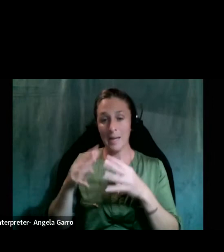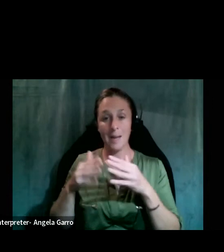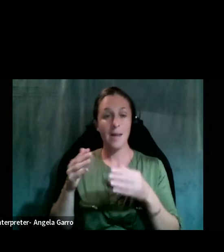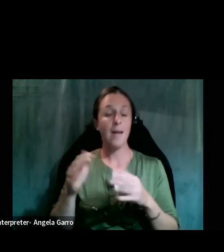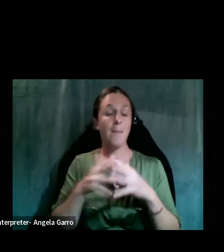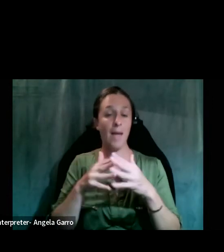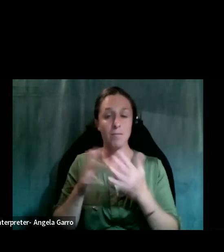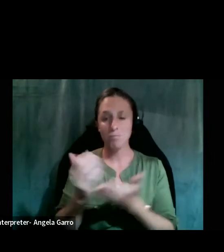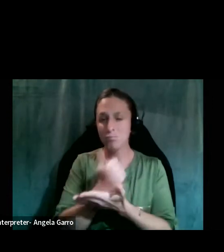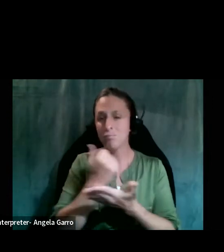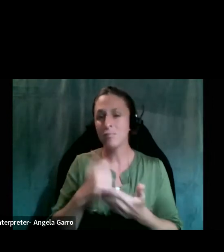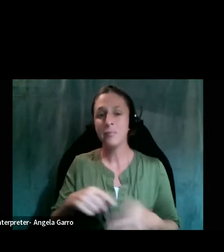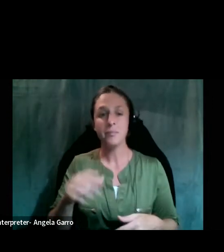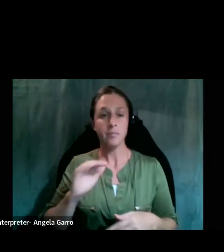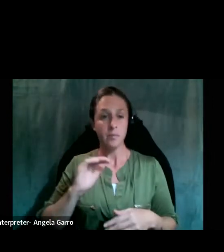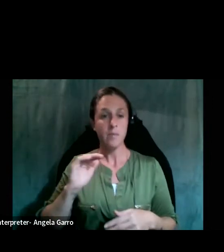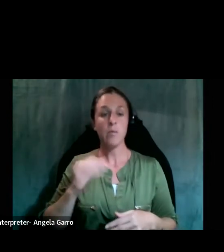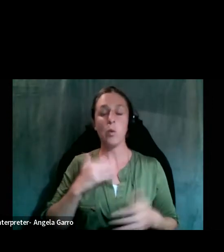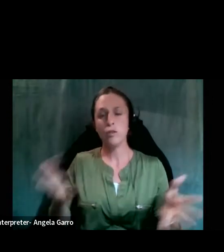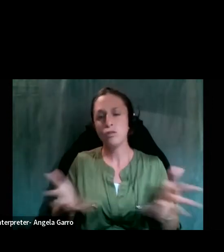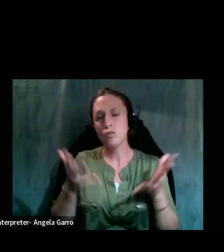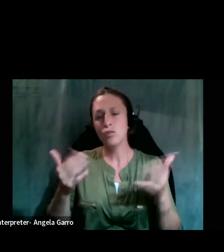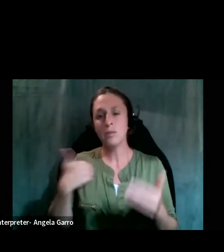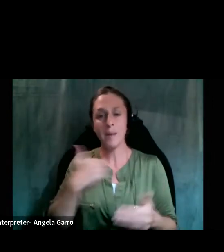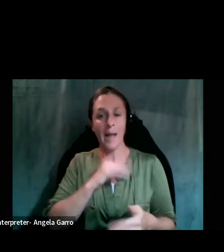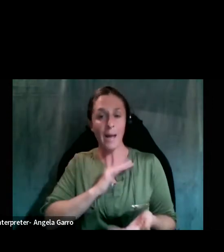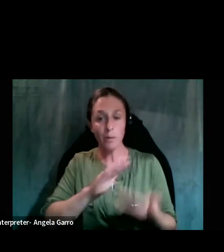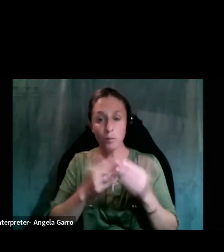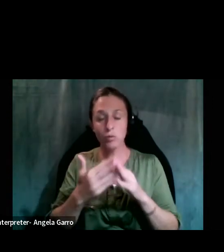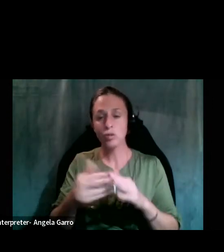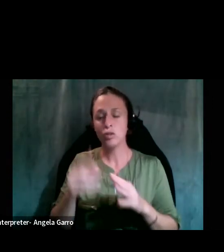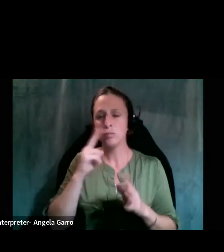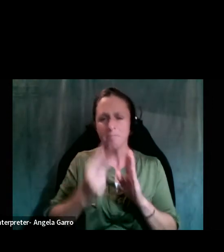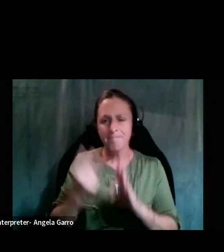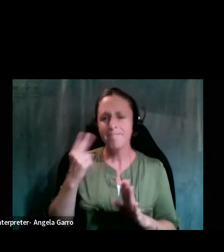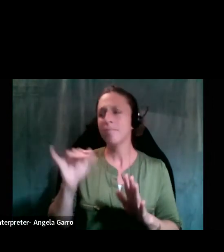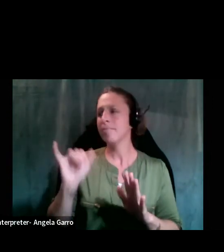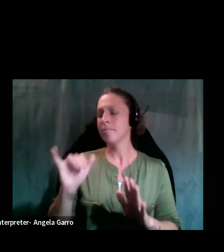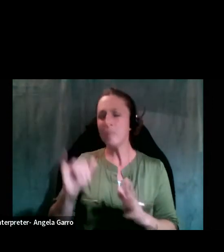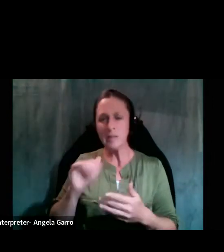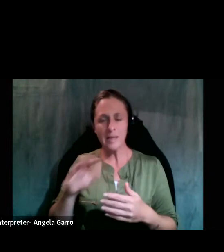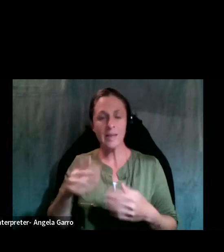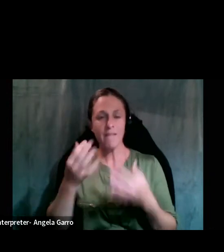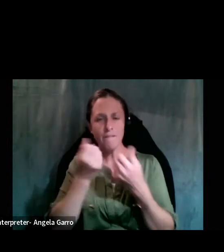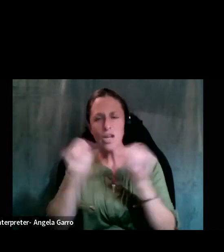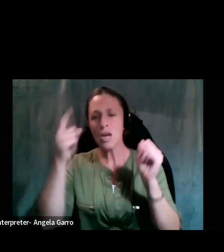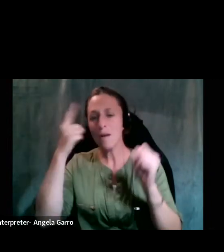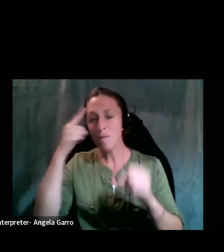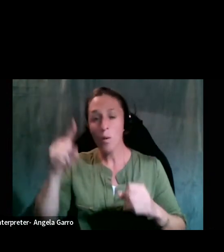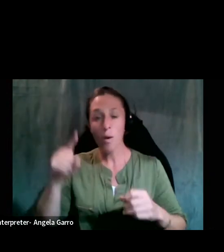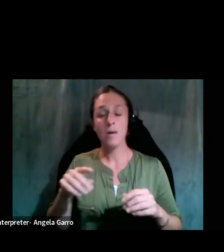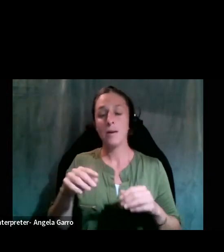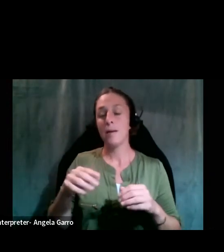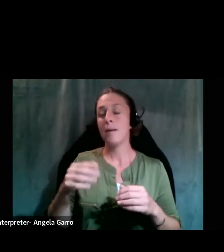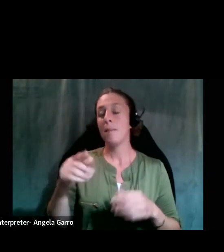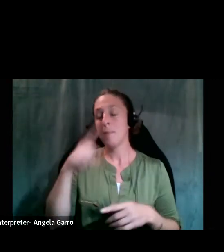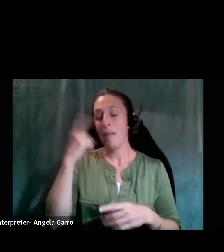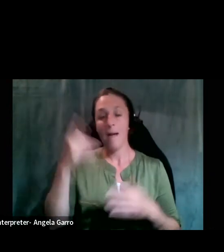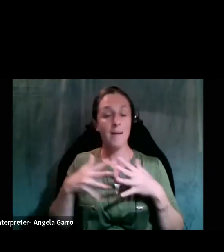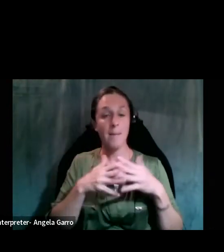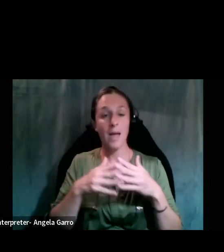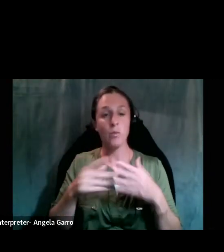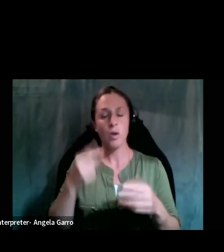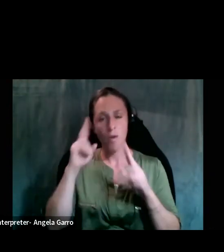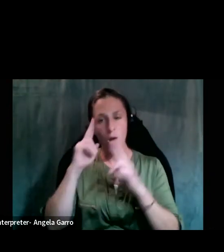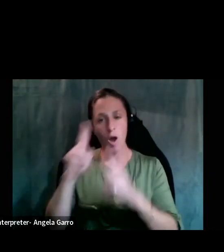Whereas we urge members of our community to reflect on the ongoing cause of freedom for Black Americans. As we honor Juneteenth, let us